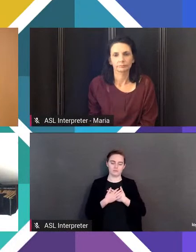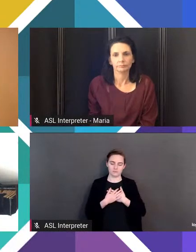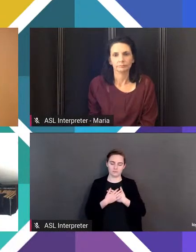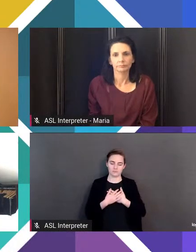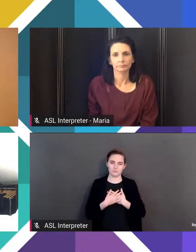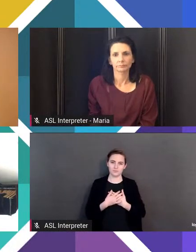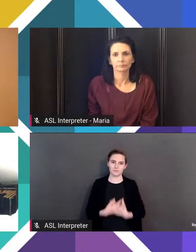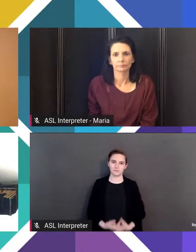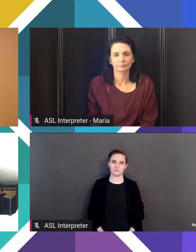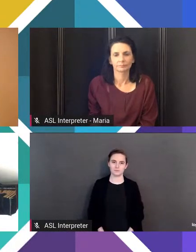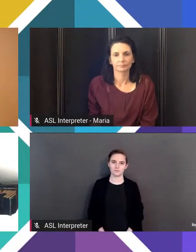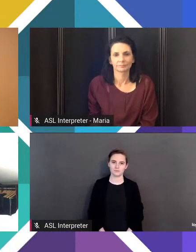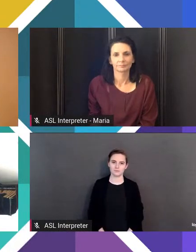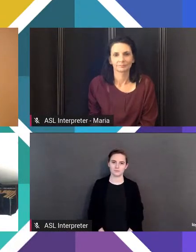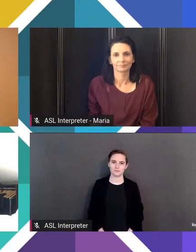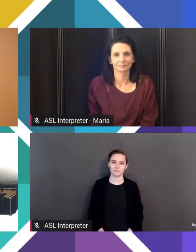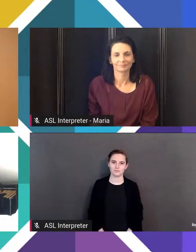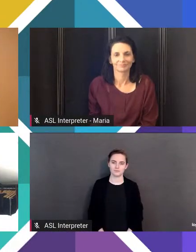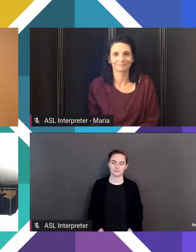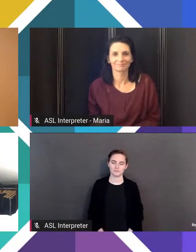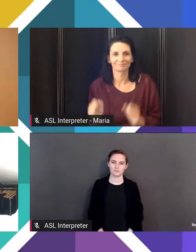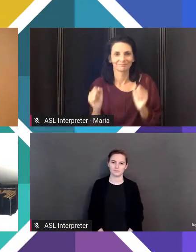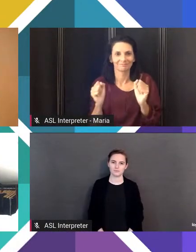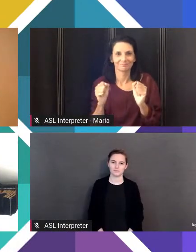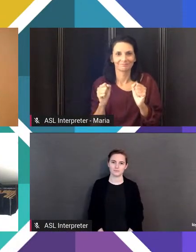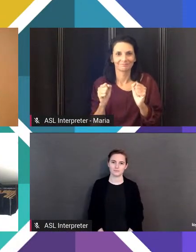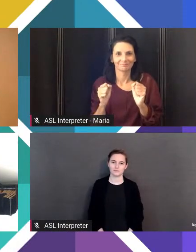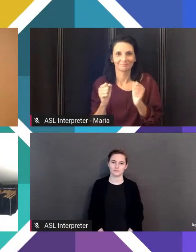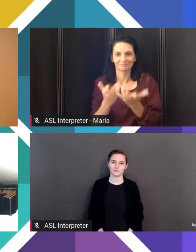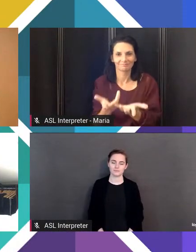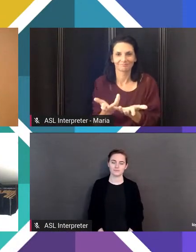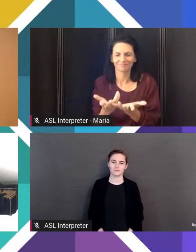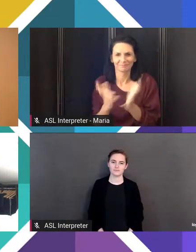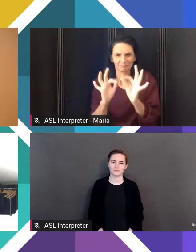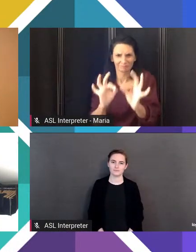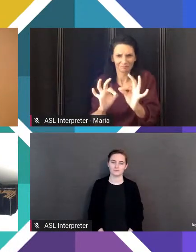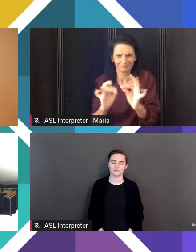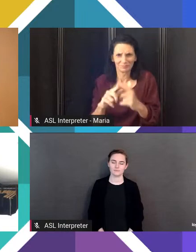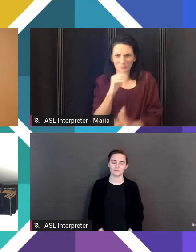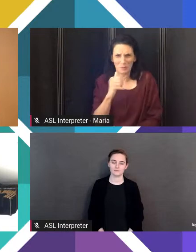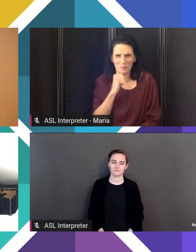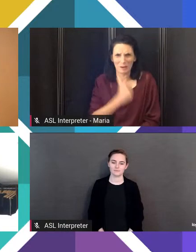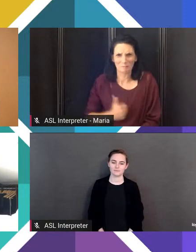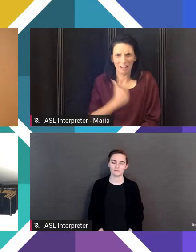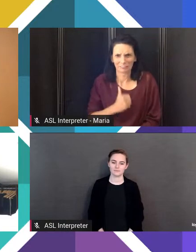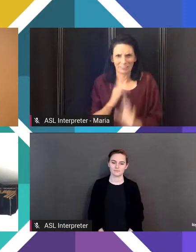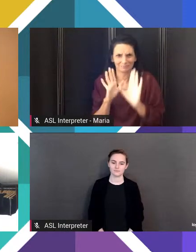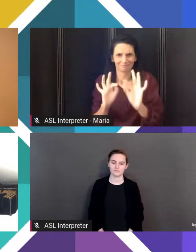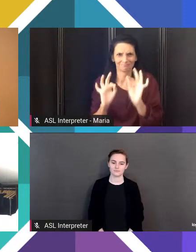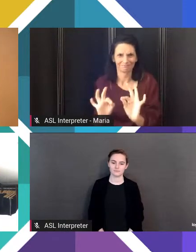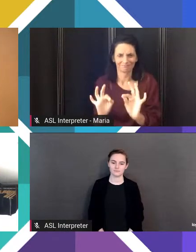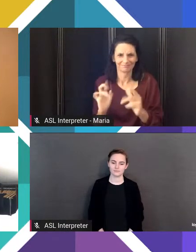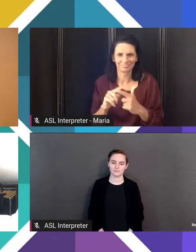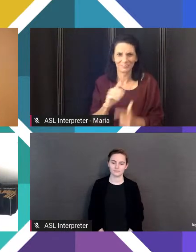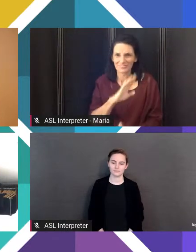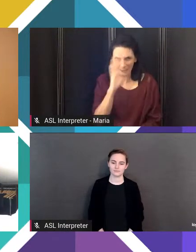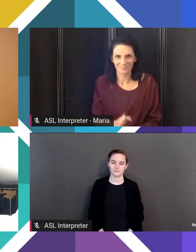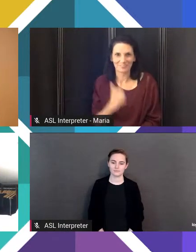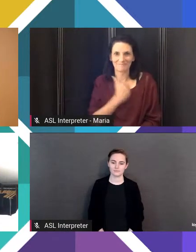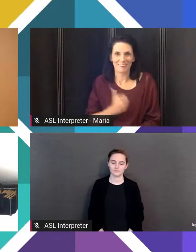I absolutely. Oh, please don't apologize ever, like ever, just as a thing.